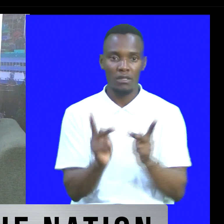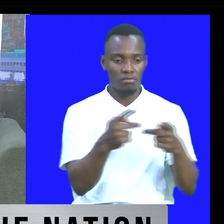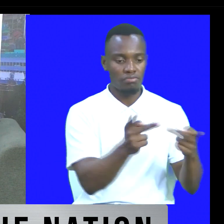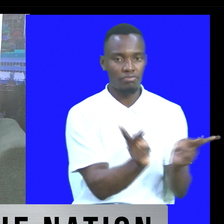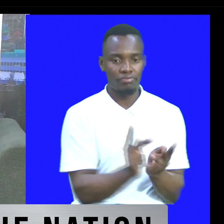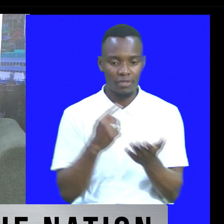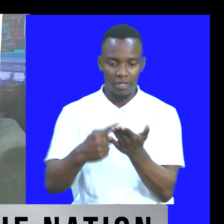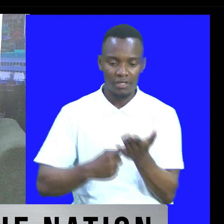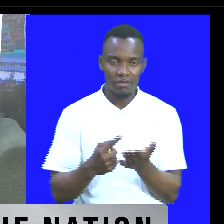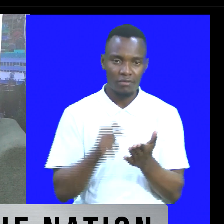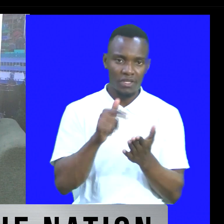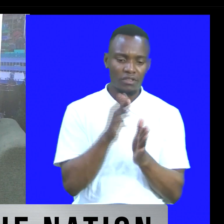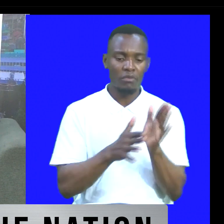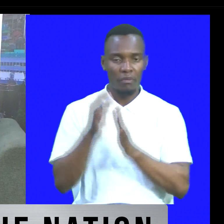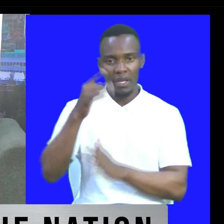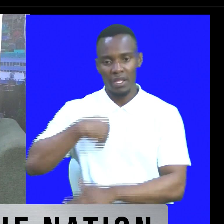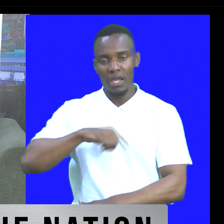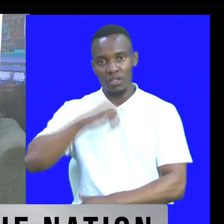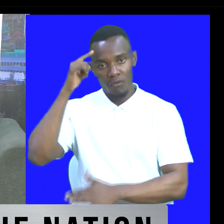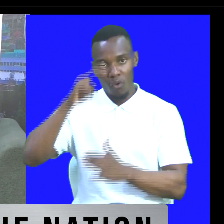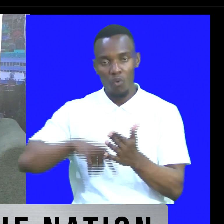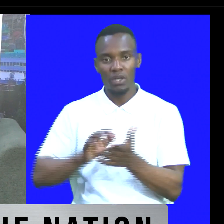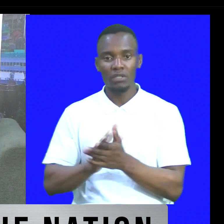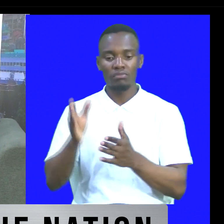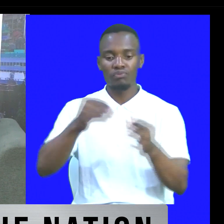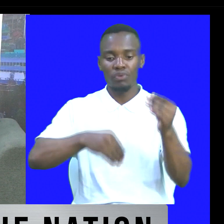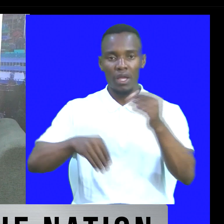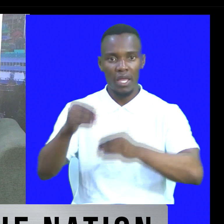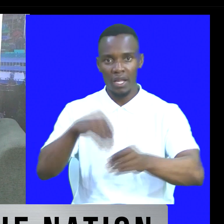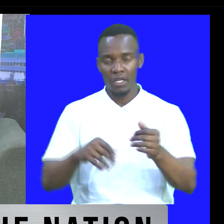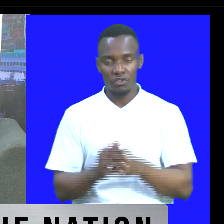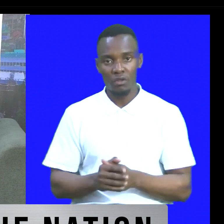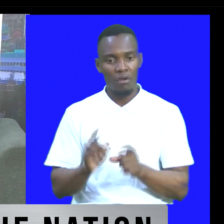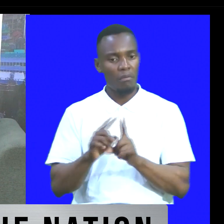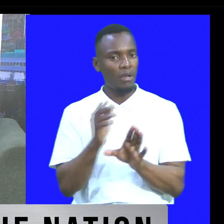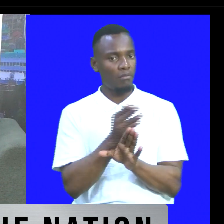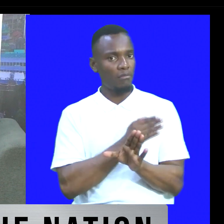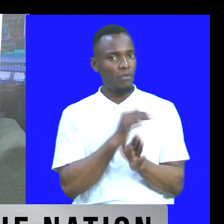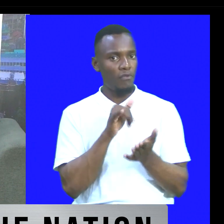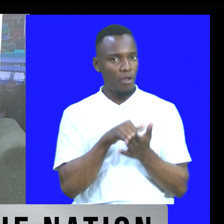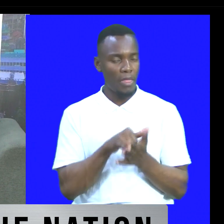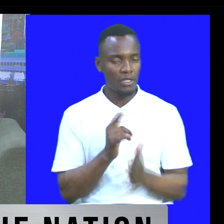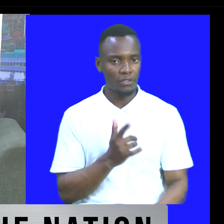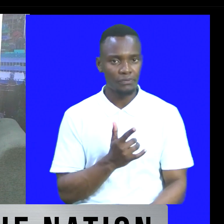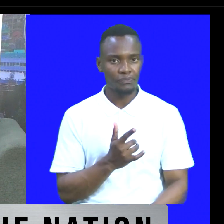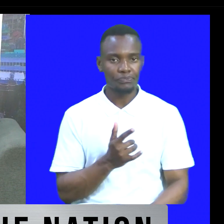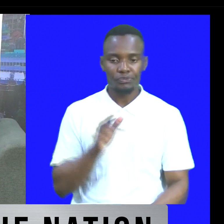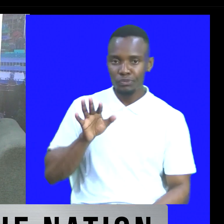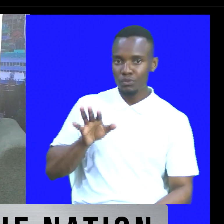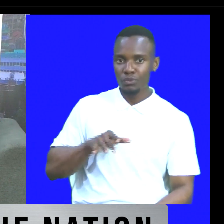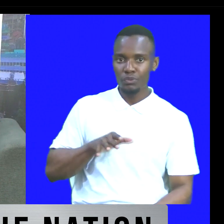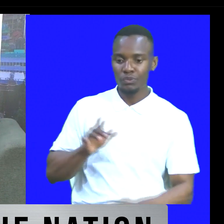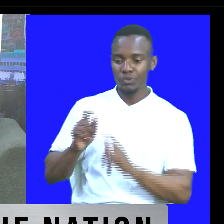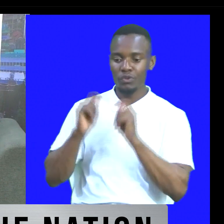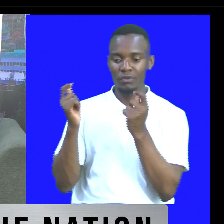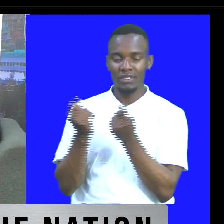is gearing us towards the elections. But maybe before we get there, the women's team.